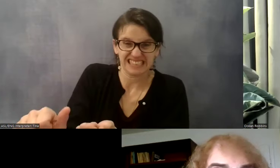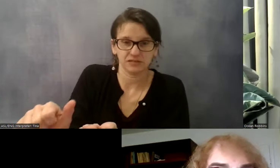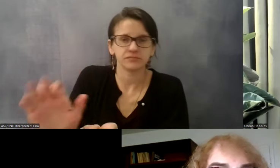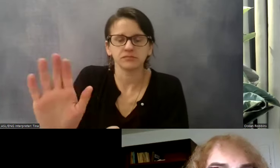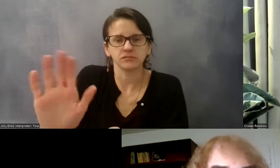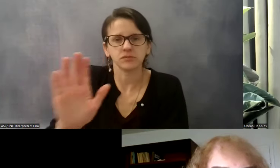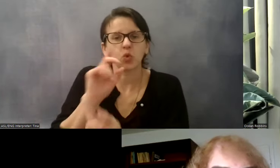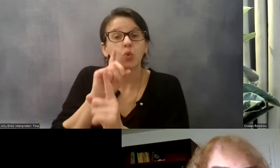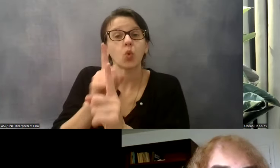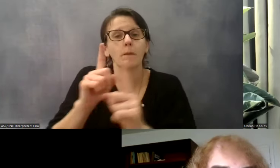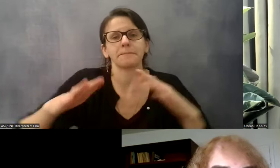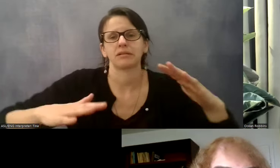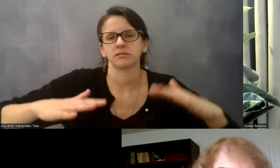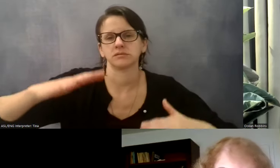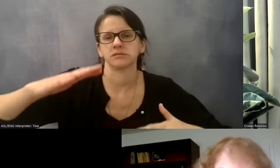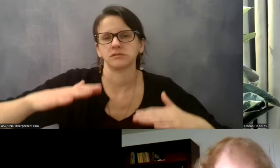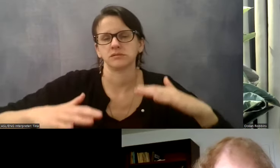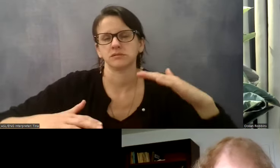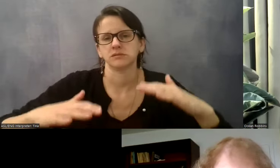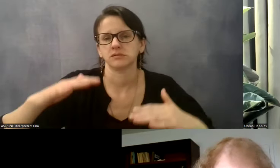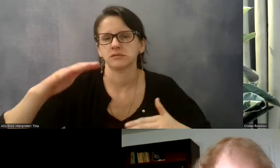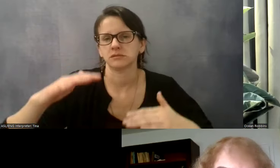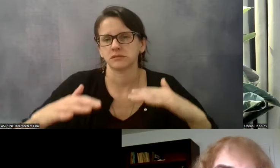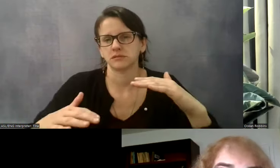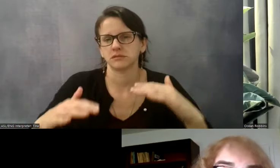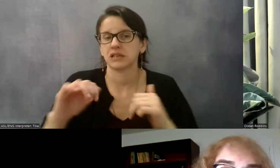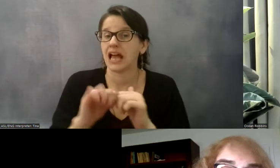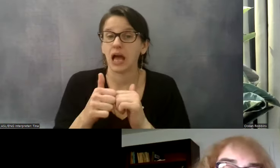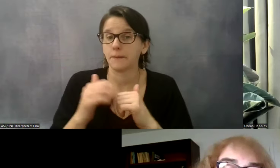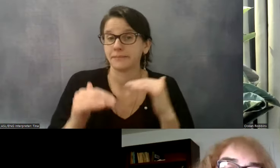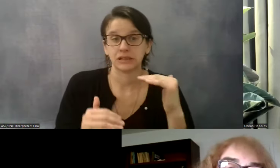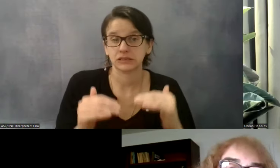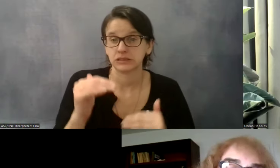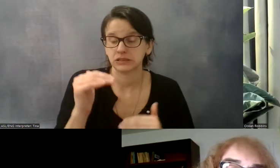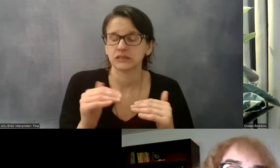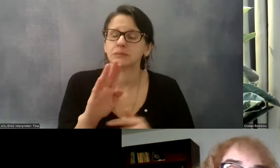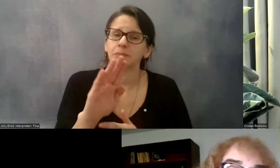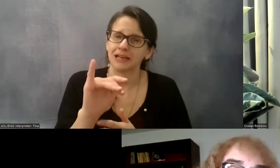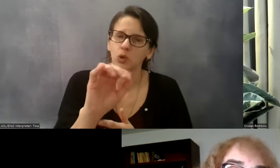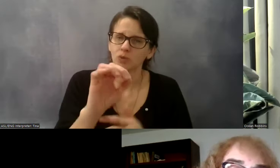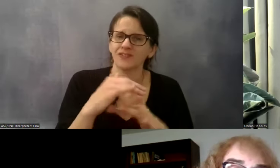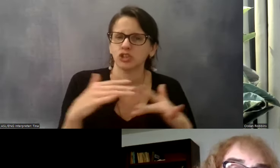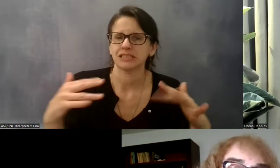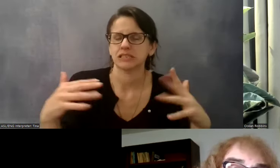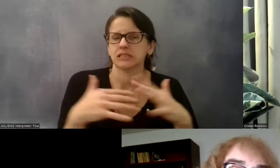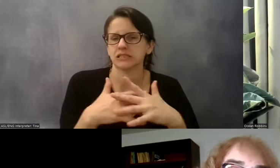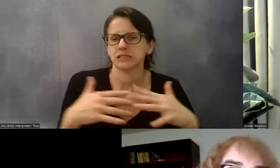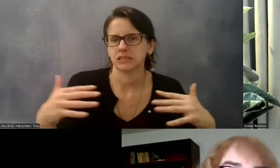populations that we can do through biodiversity, and we can also use